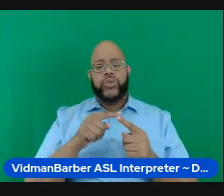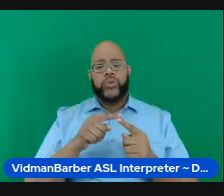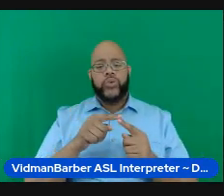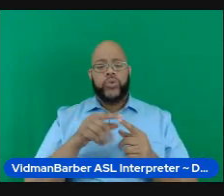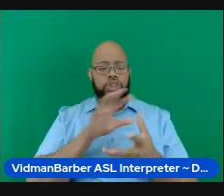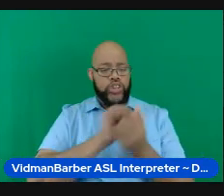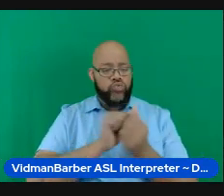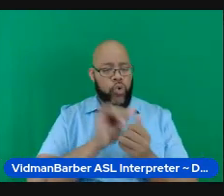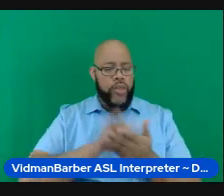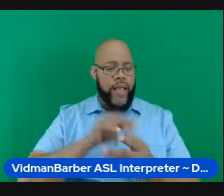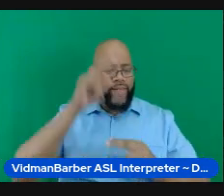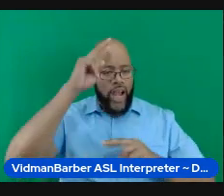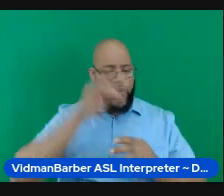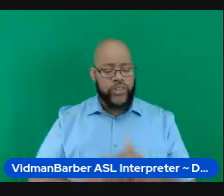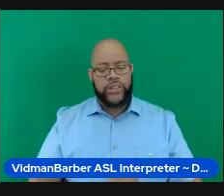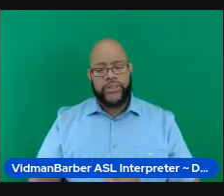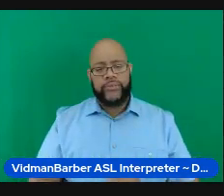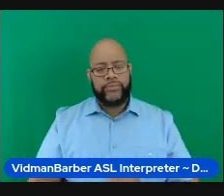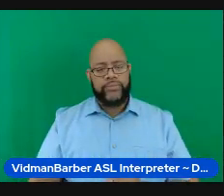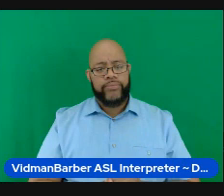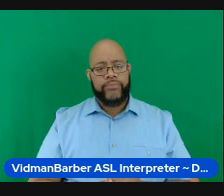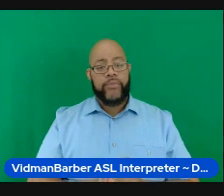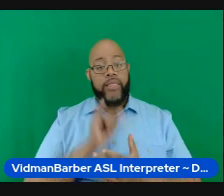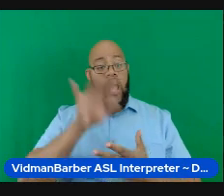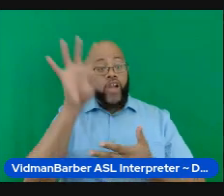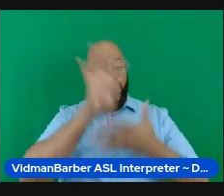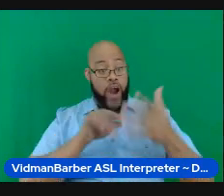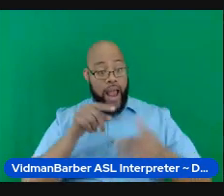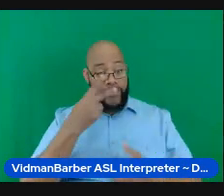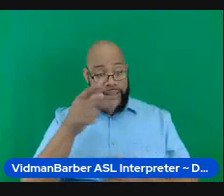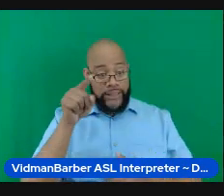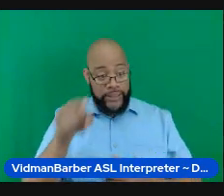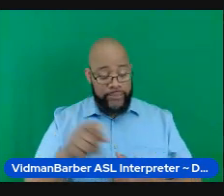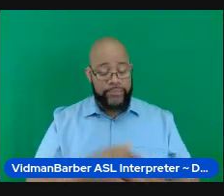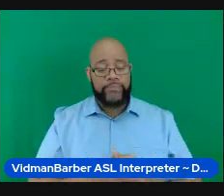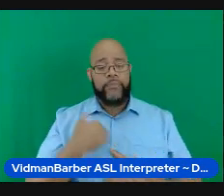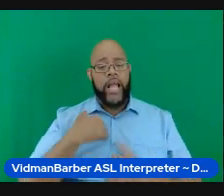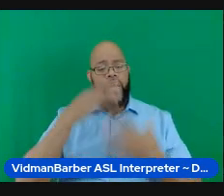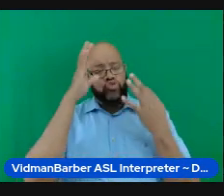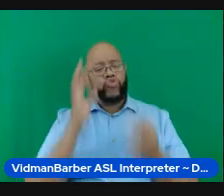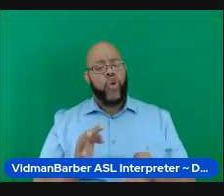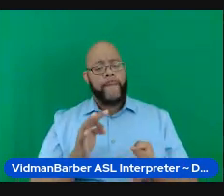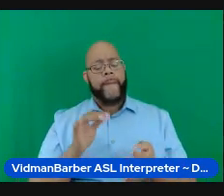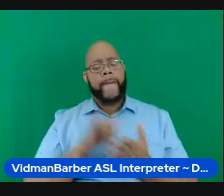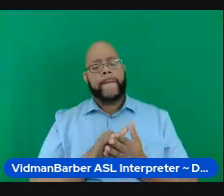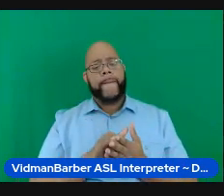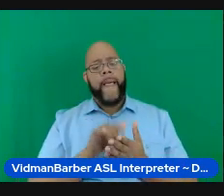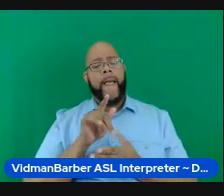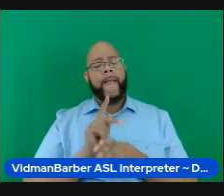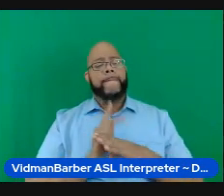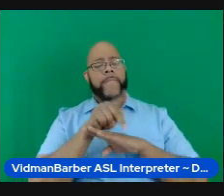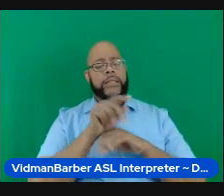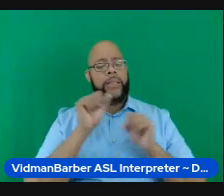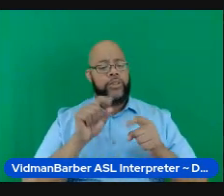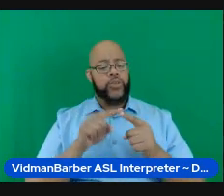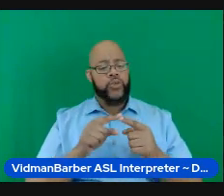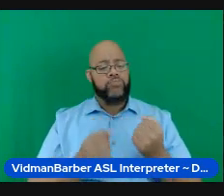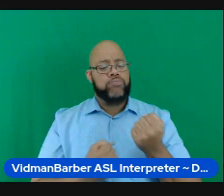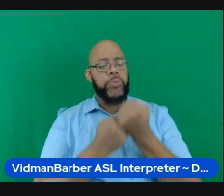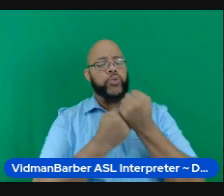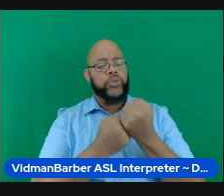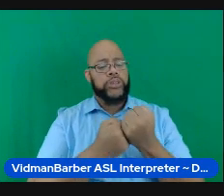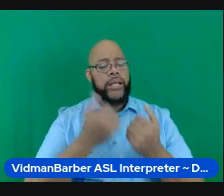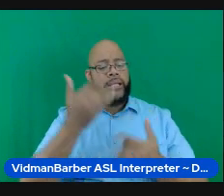them. From these graphs, I determined the plant's ability to boost the immune system